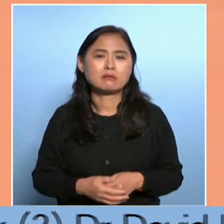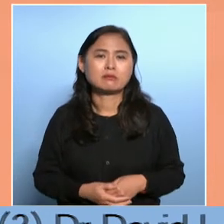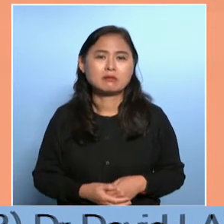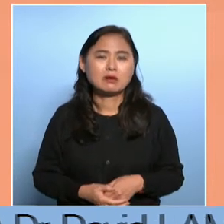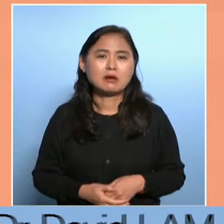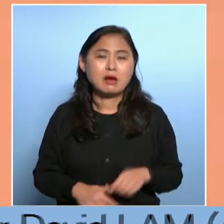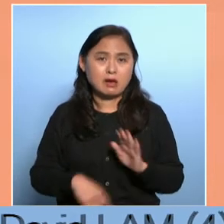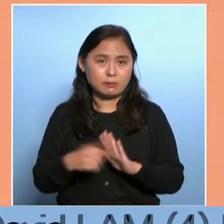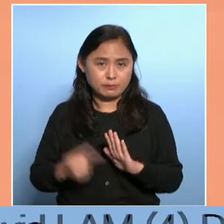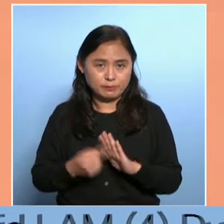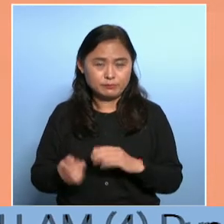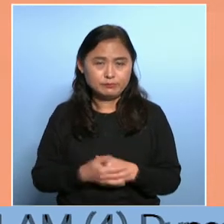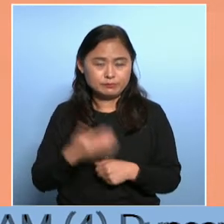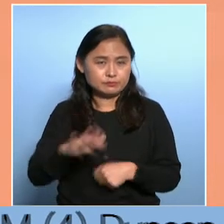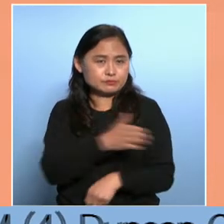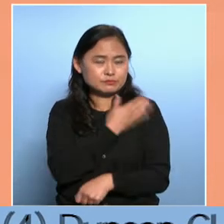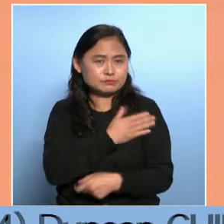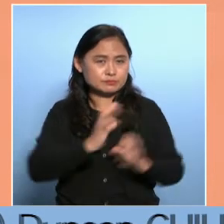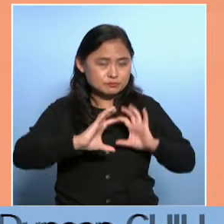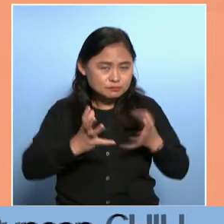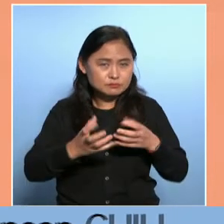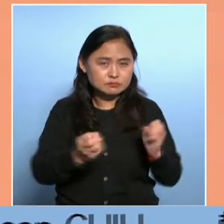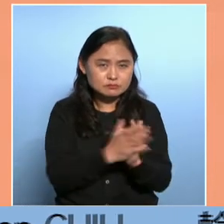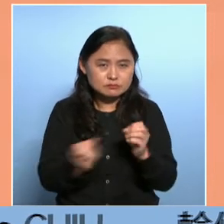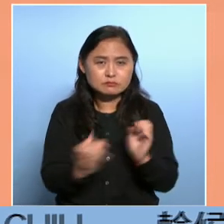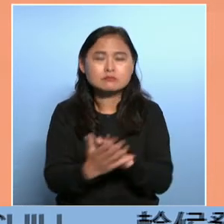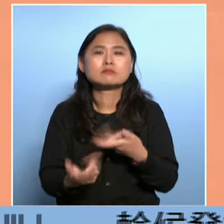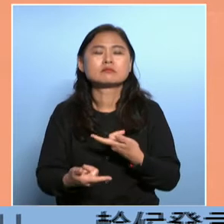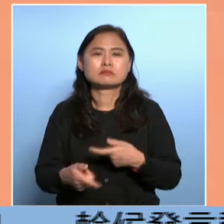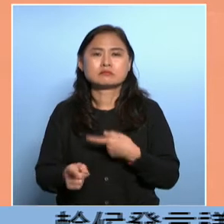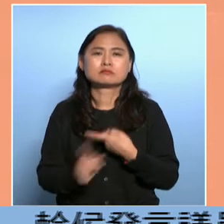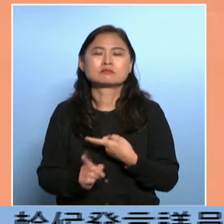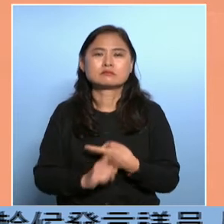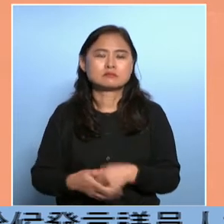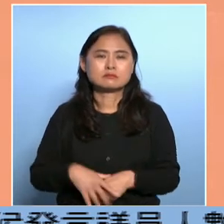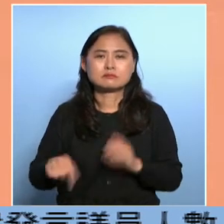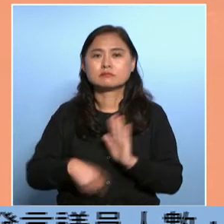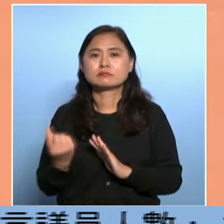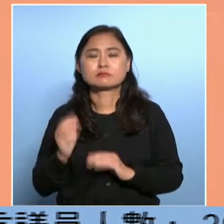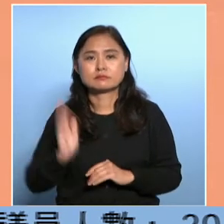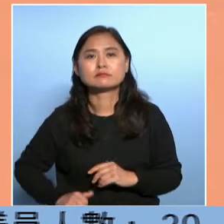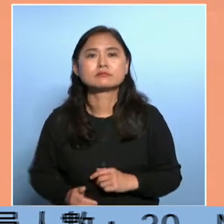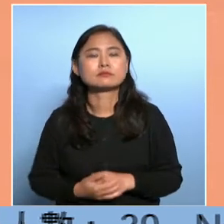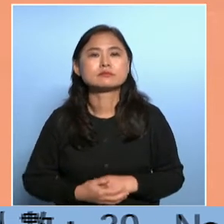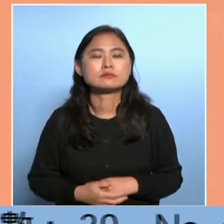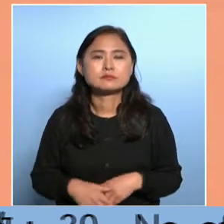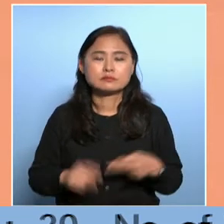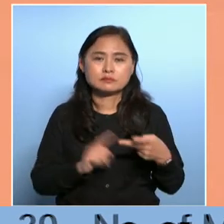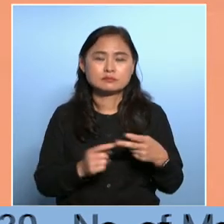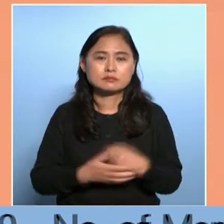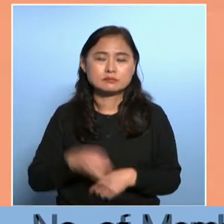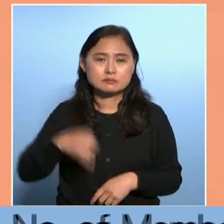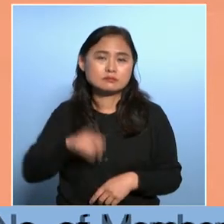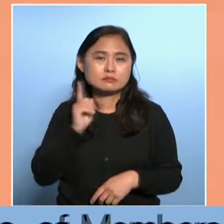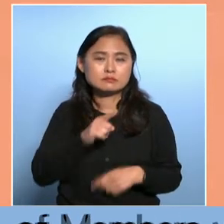to ask their foreign domestic helper to act in certain way to reduce risk. So we must help the employer.